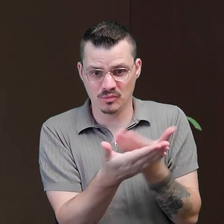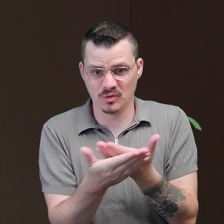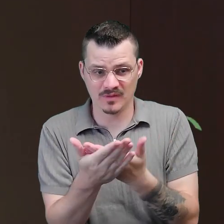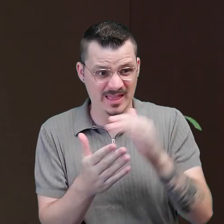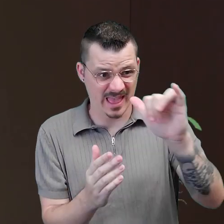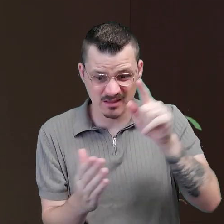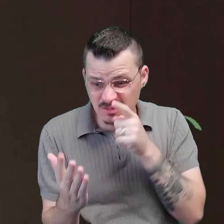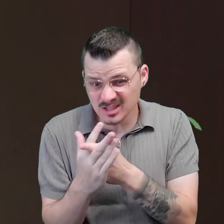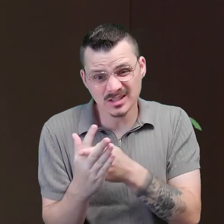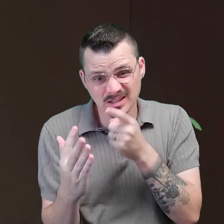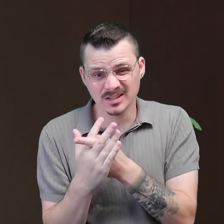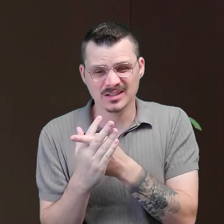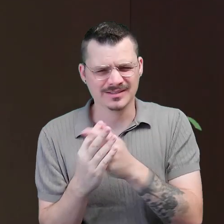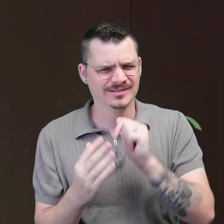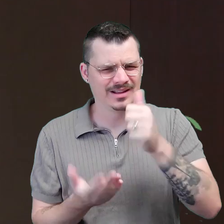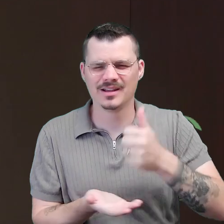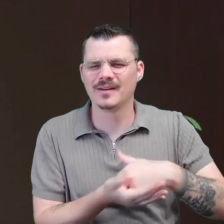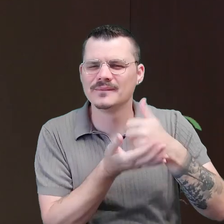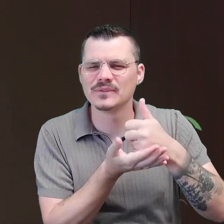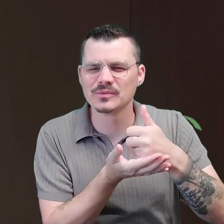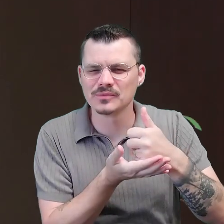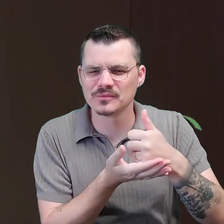be unhelpful.